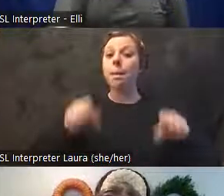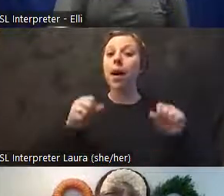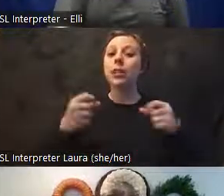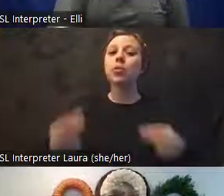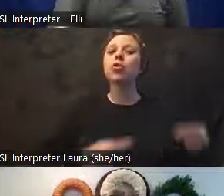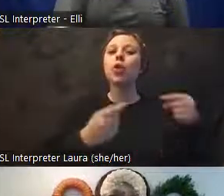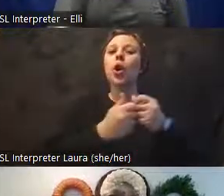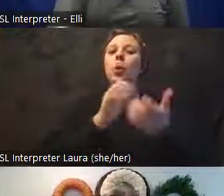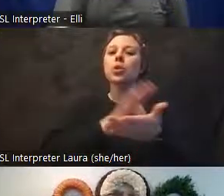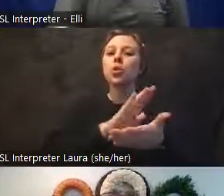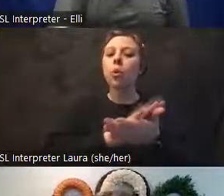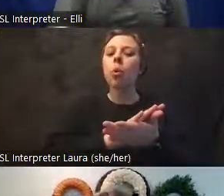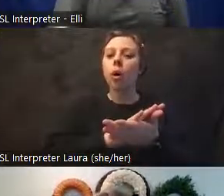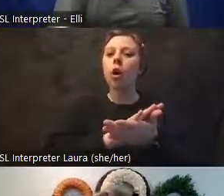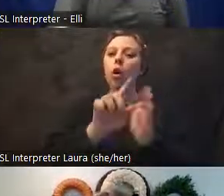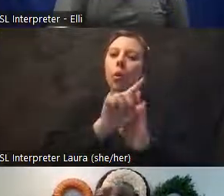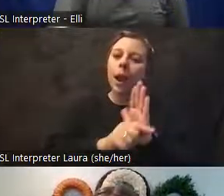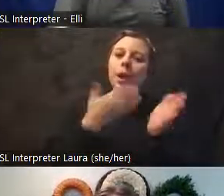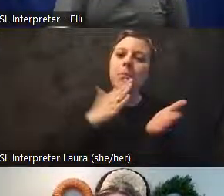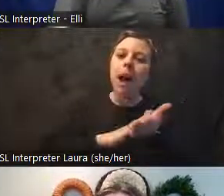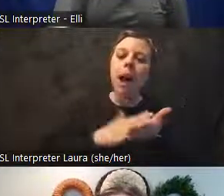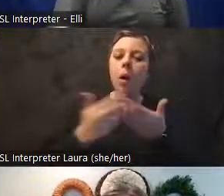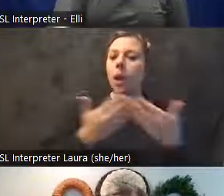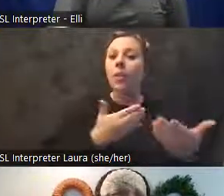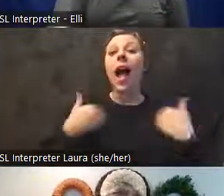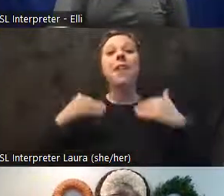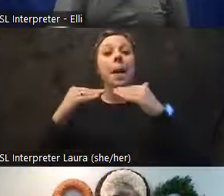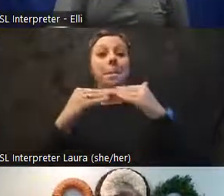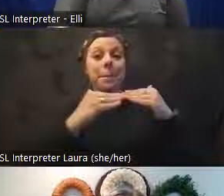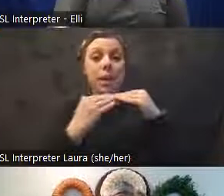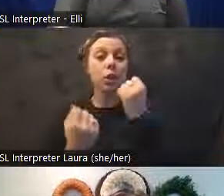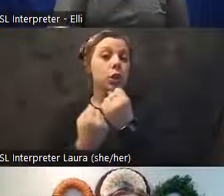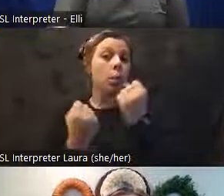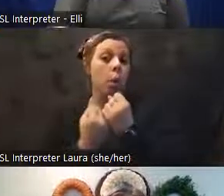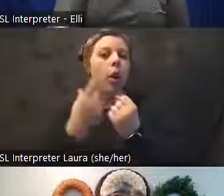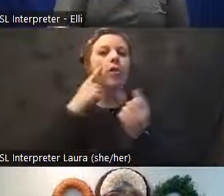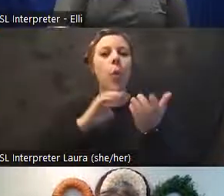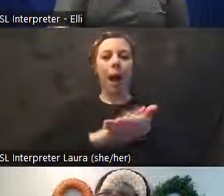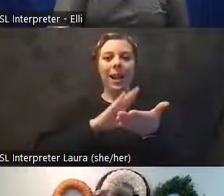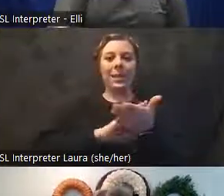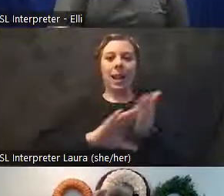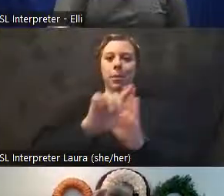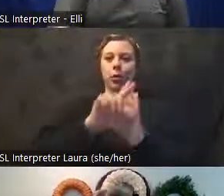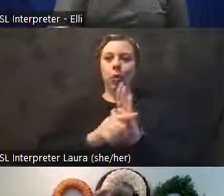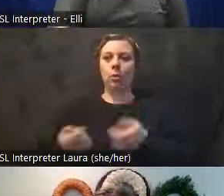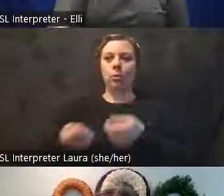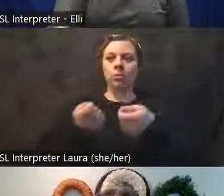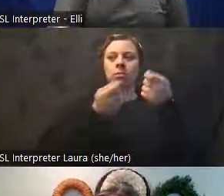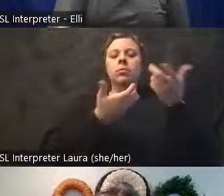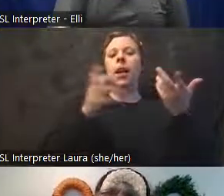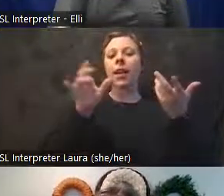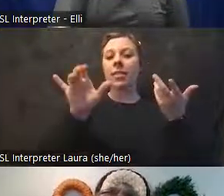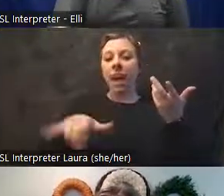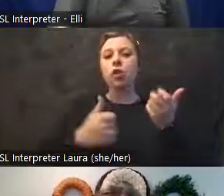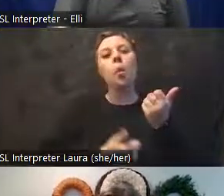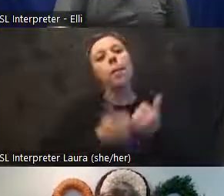around academics. So most campuses have some sort of tutoring or on-campus